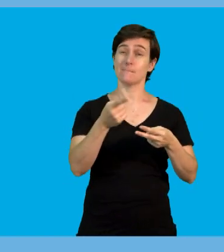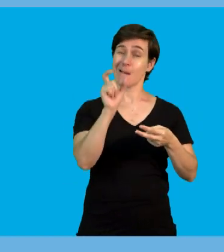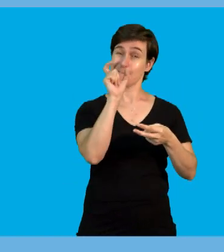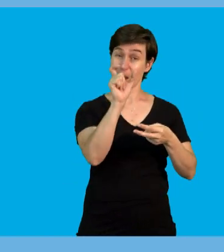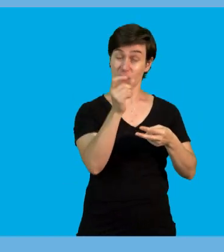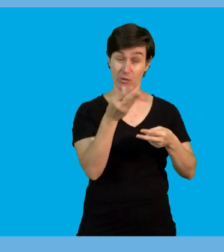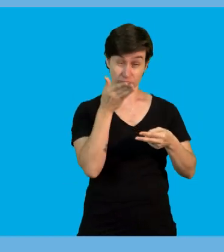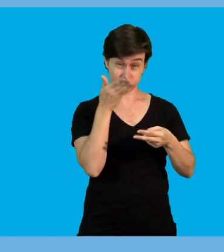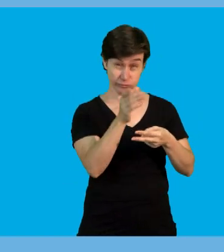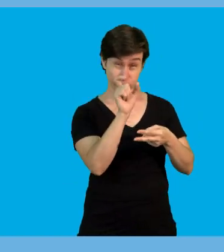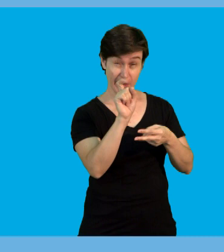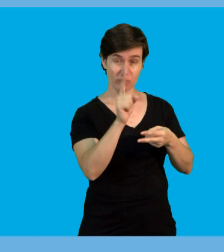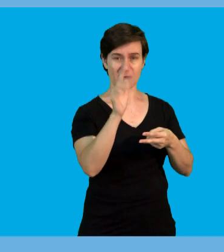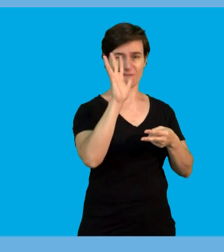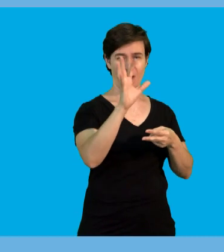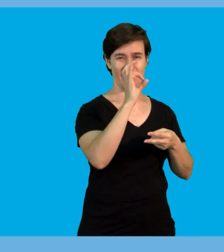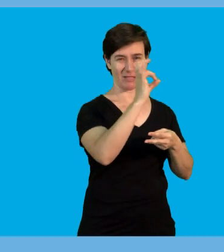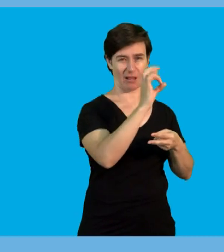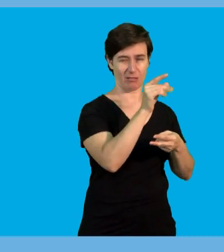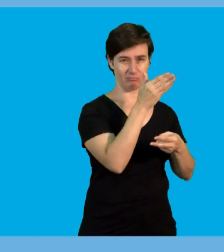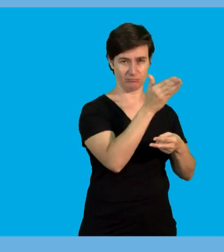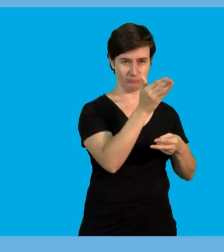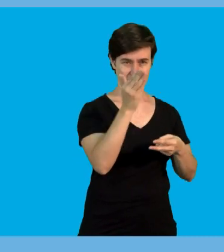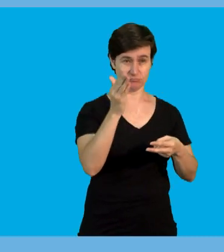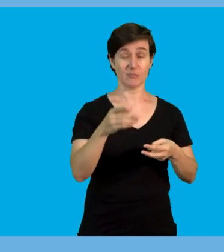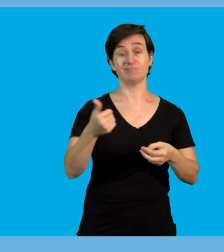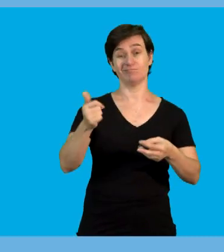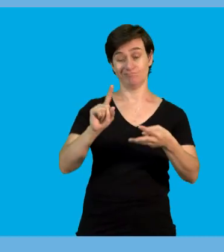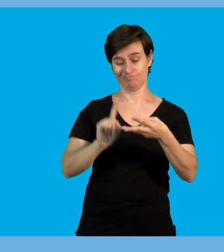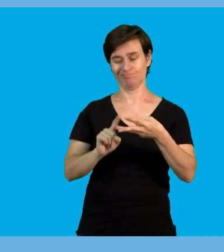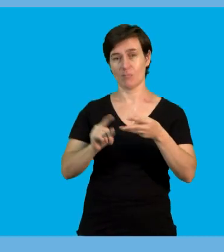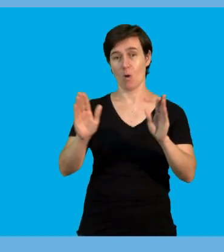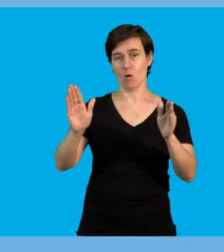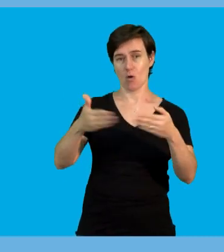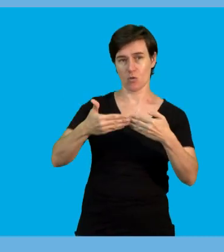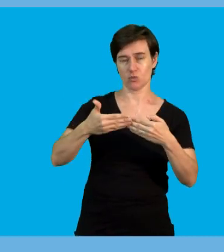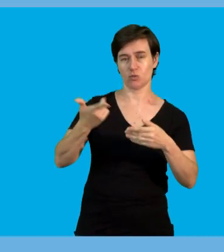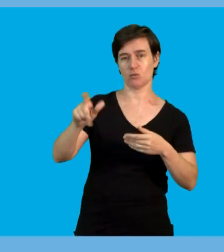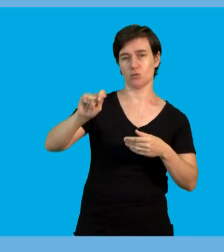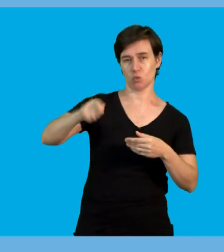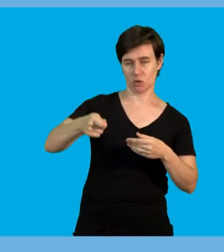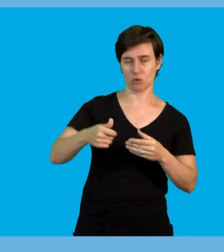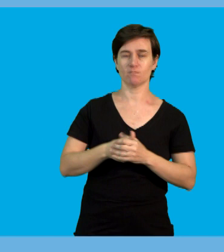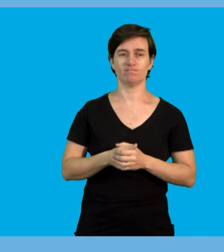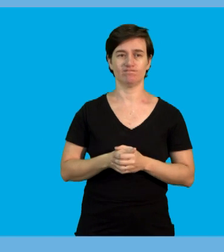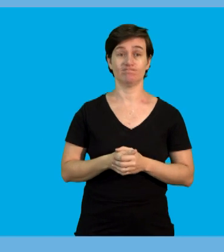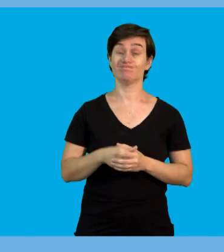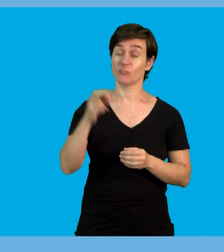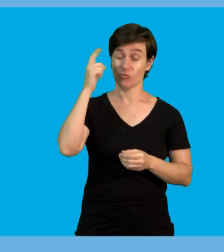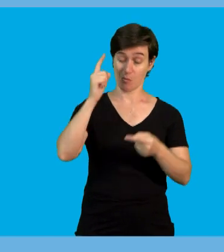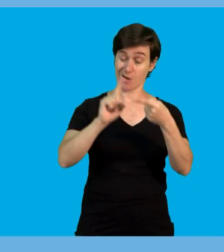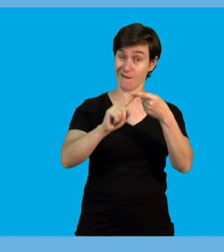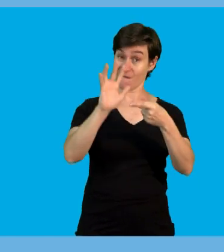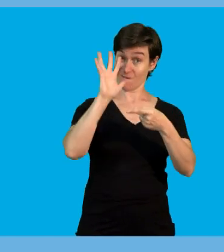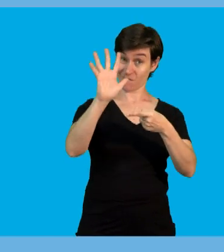to contain 5 cells. And then we also need to have a closed switch. So, our electric circuit must have